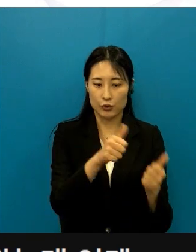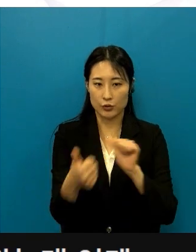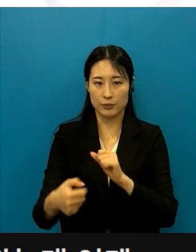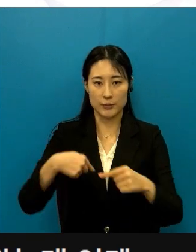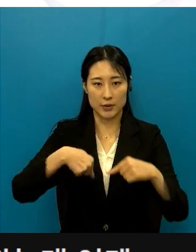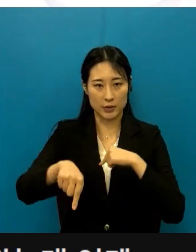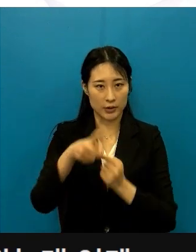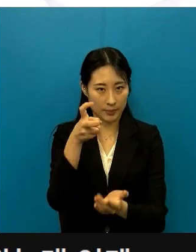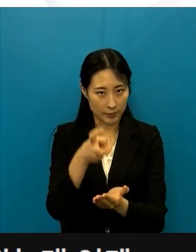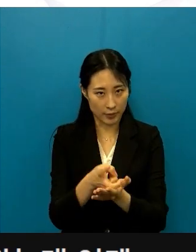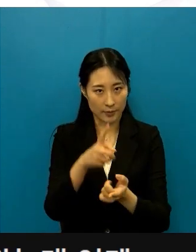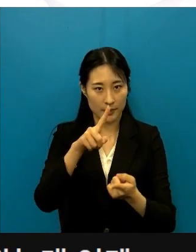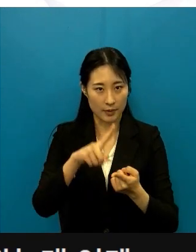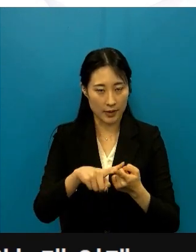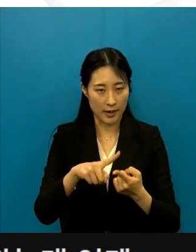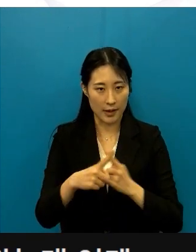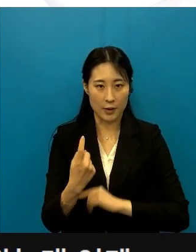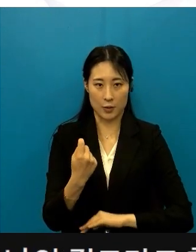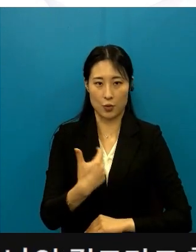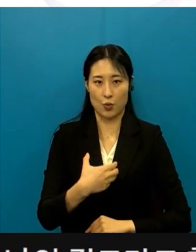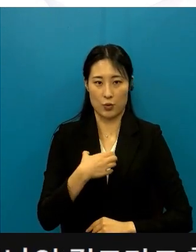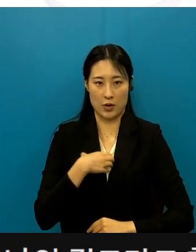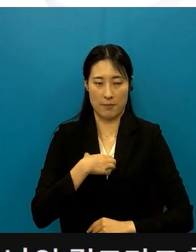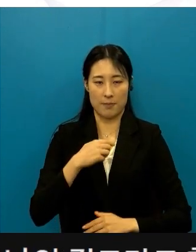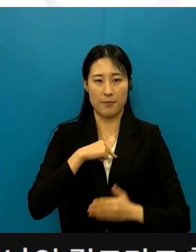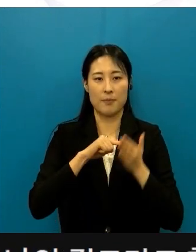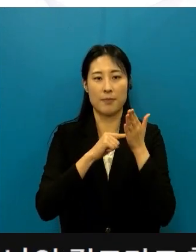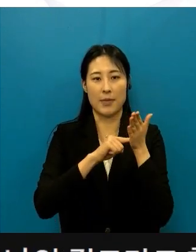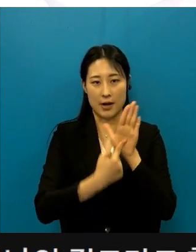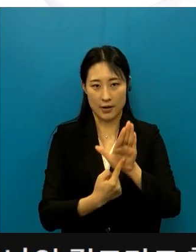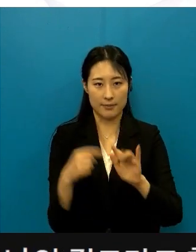just monsters of euthanasia.